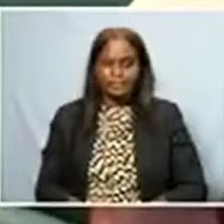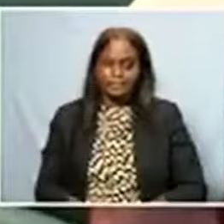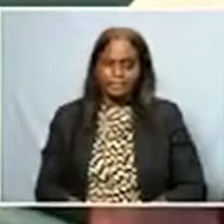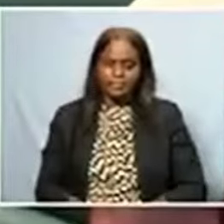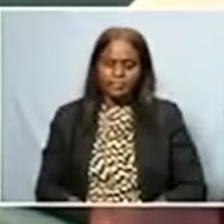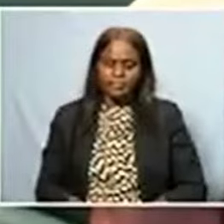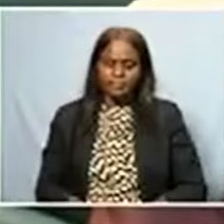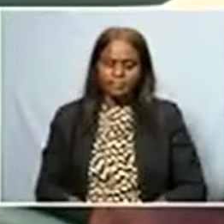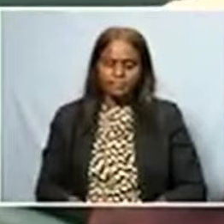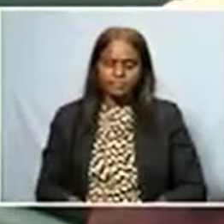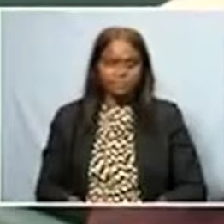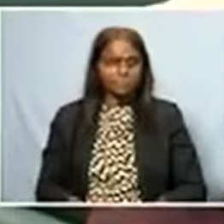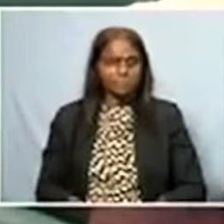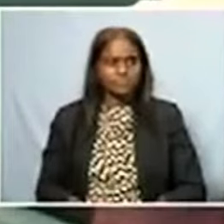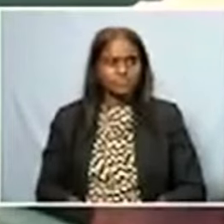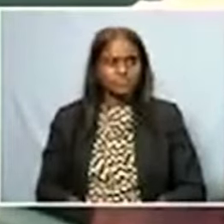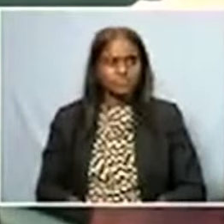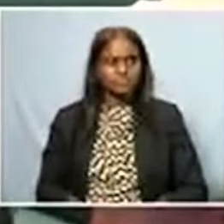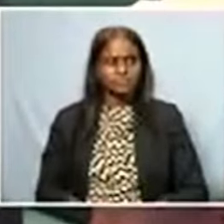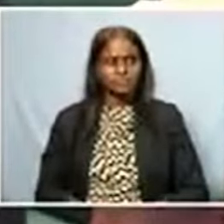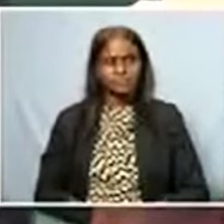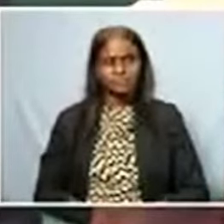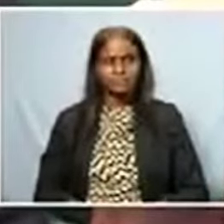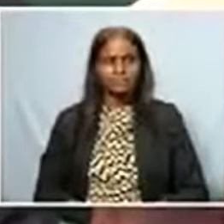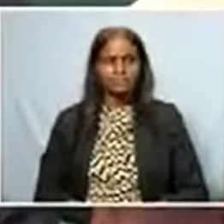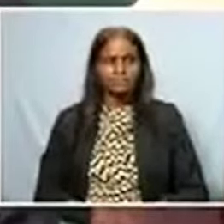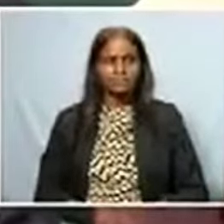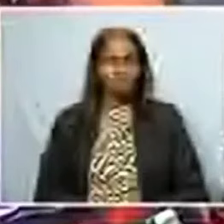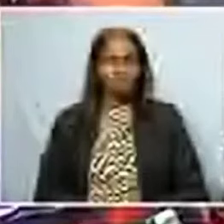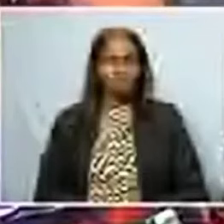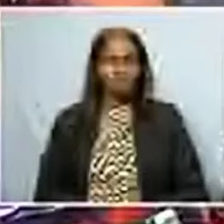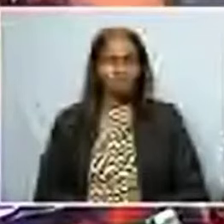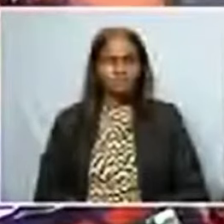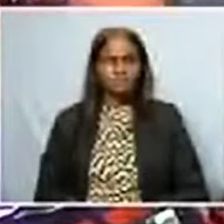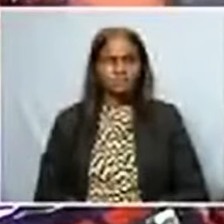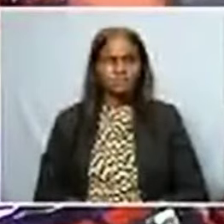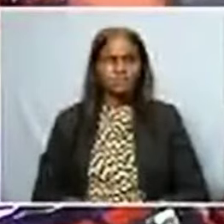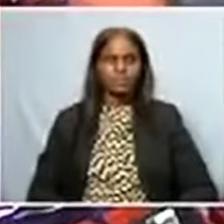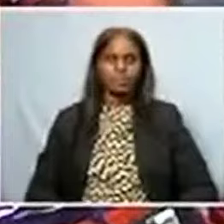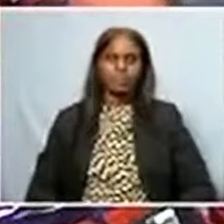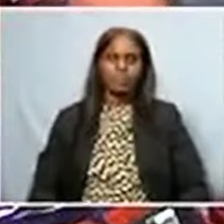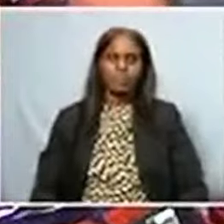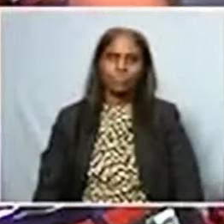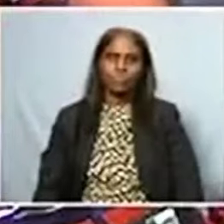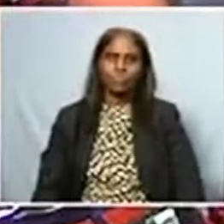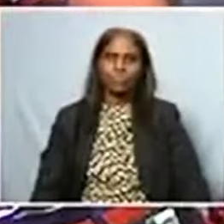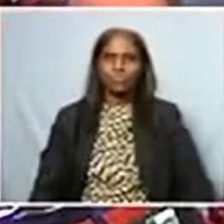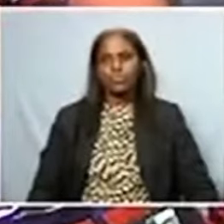Where? Where?